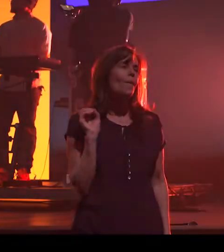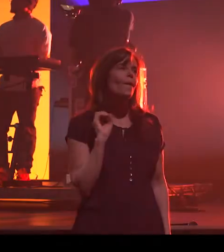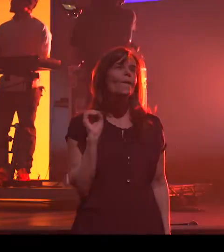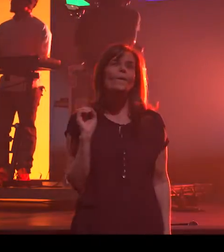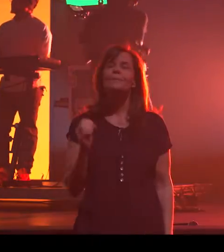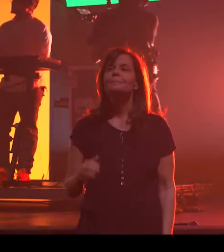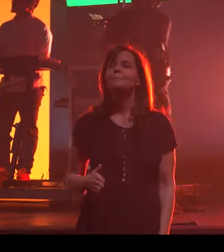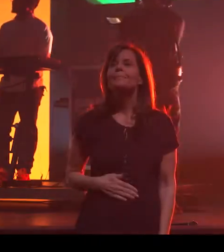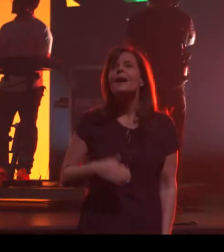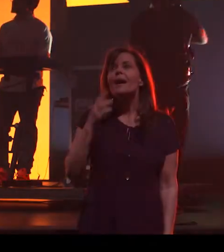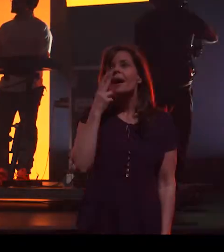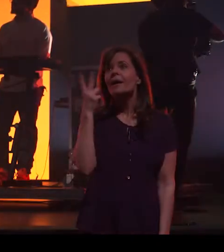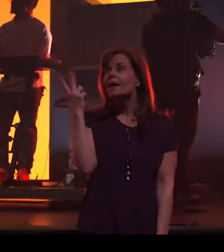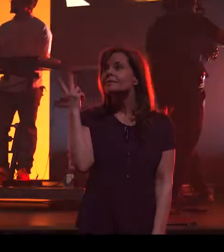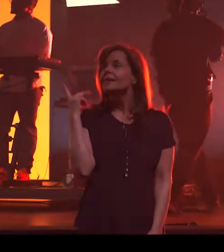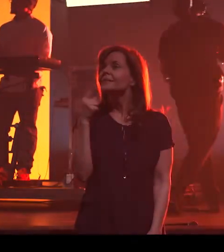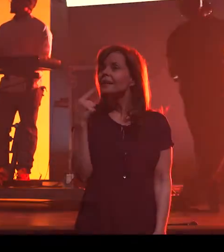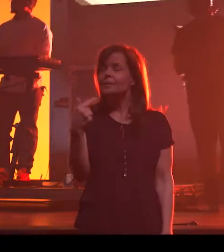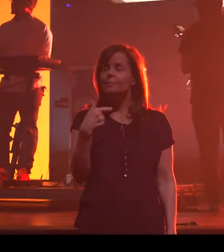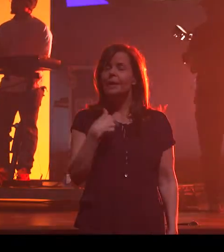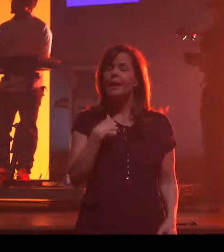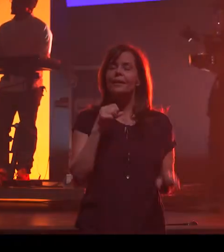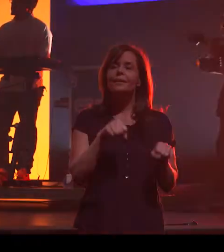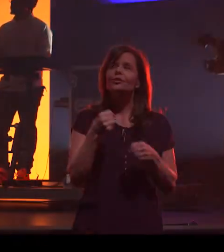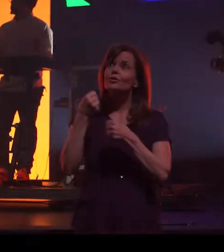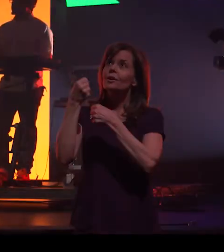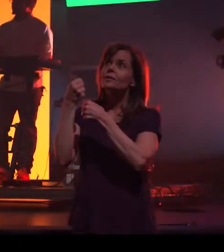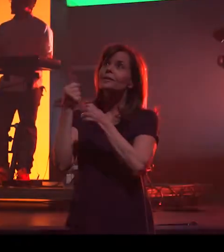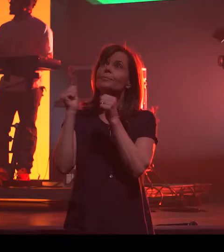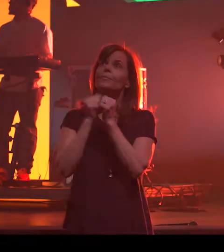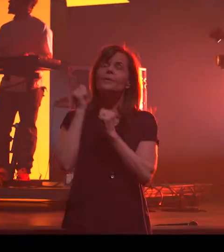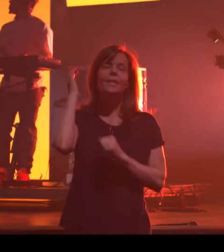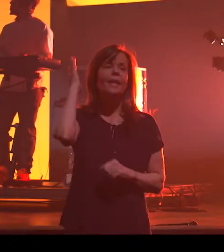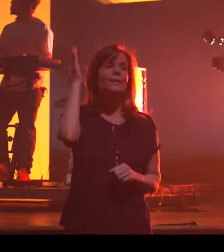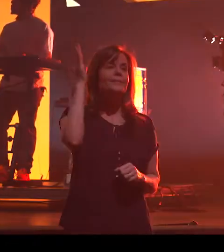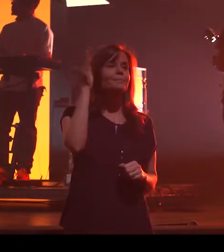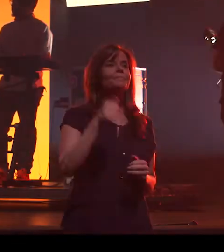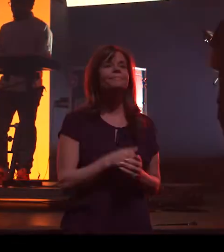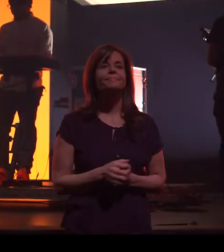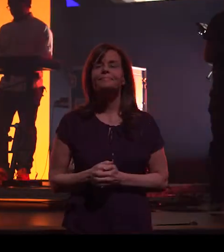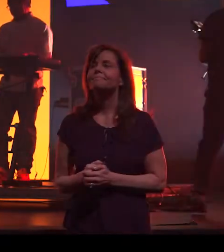Yeah, yeah, my heart says I can trust him with what